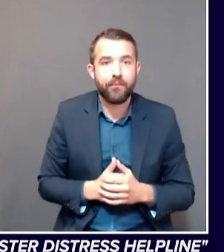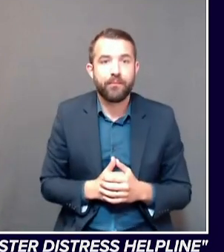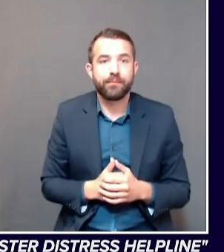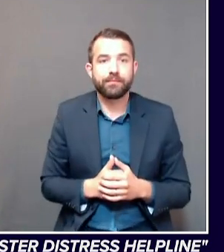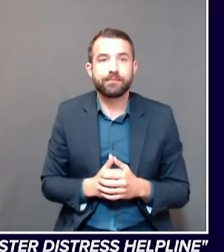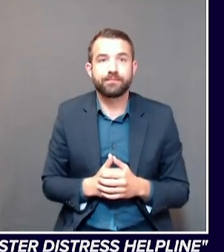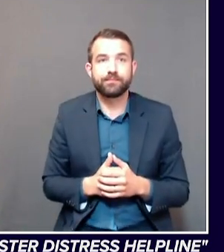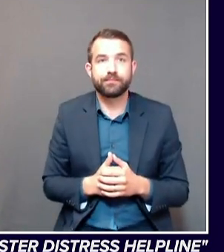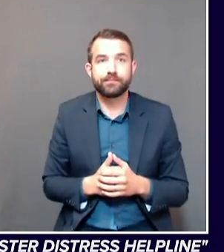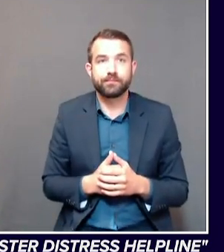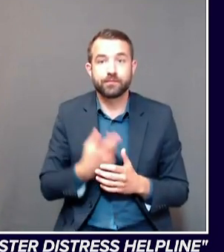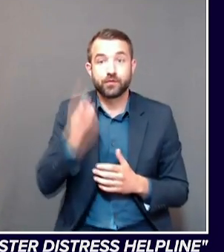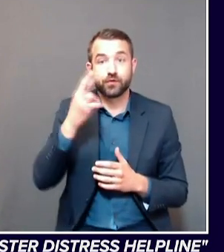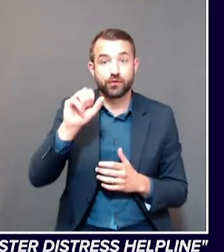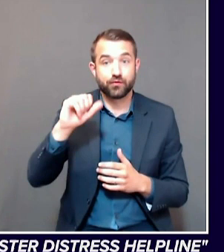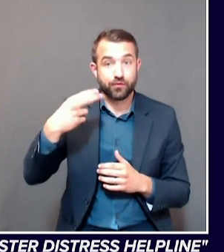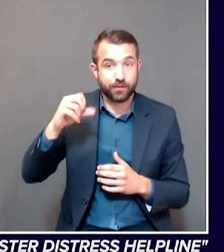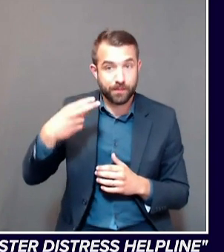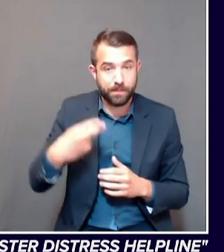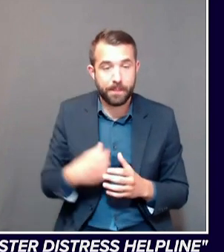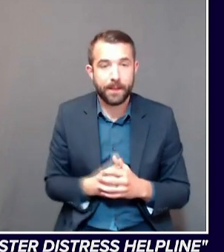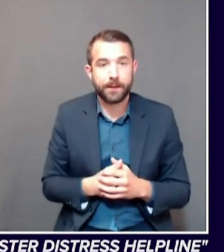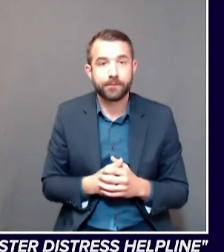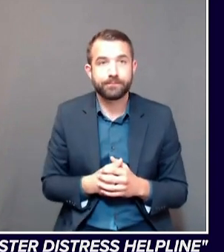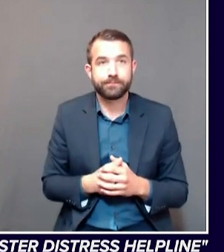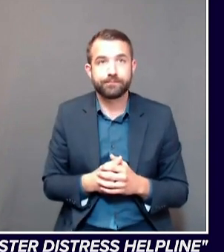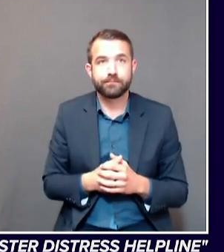red light. It's more of a, we need to yield and